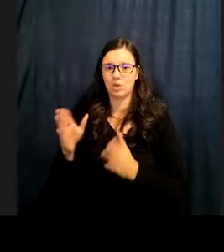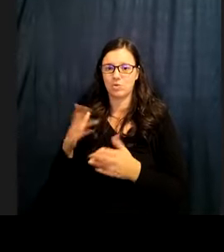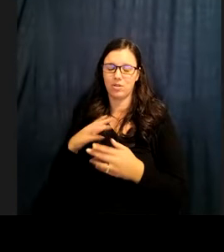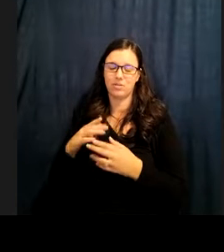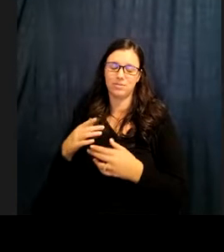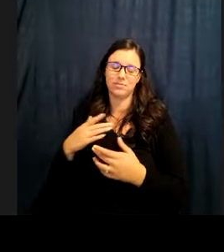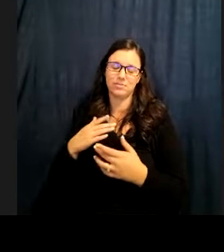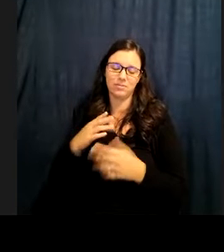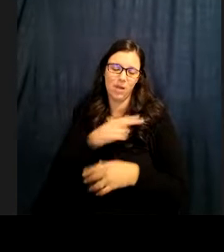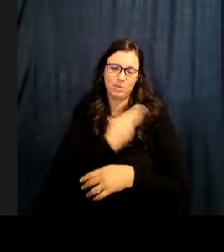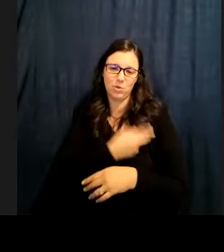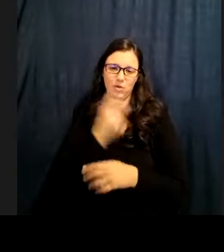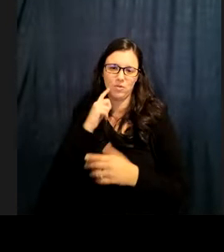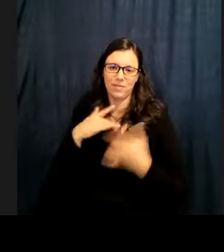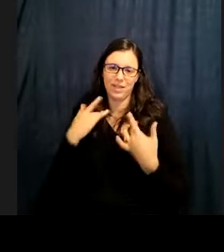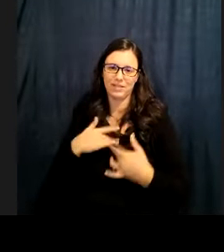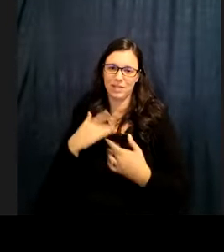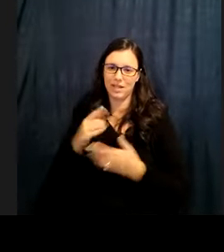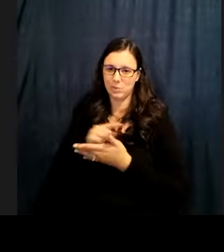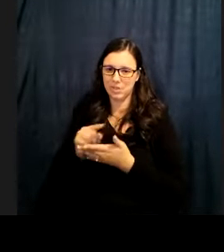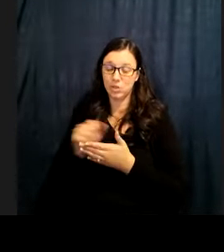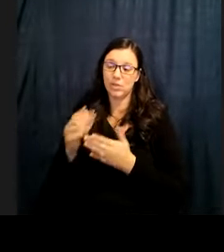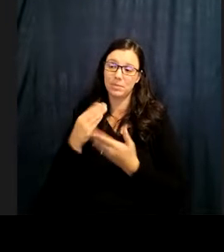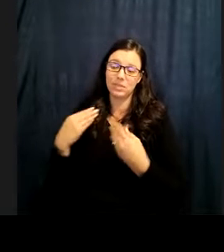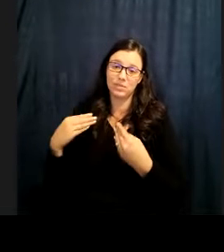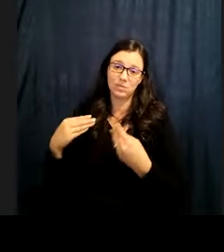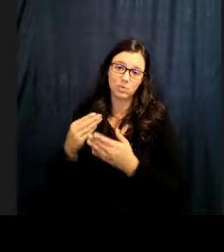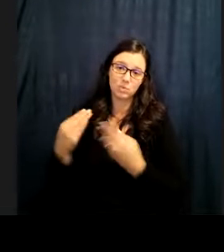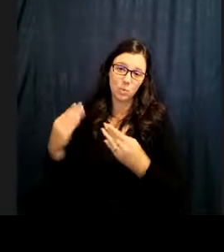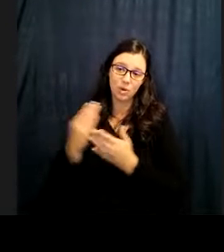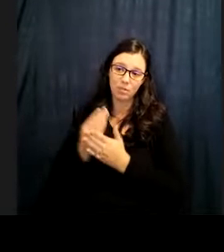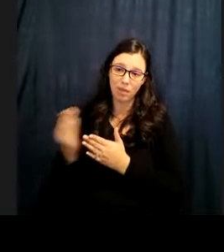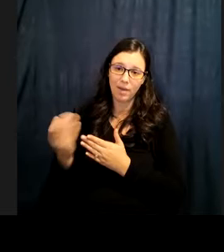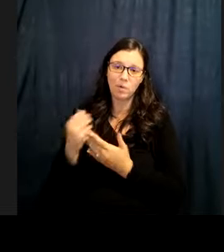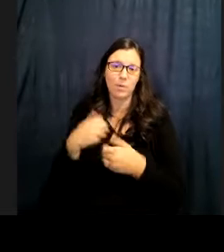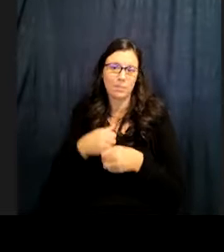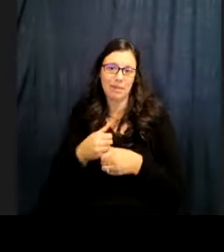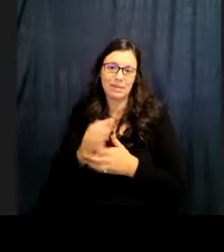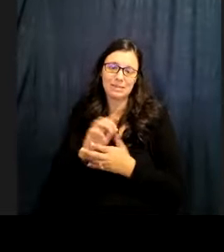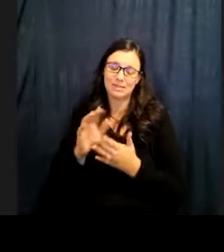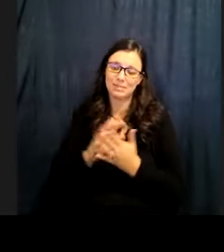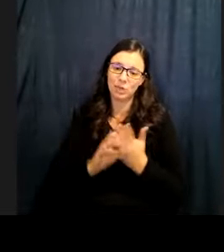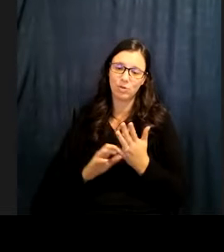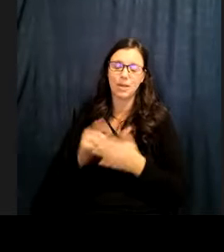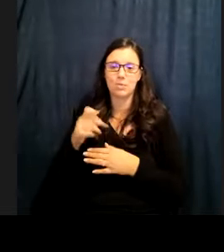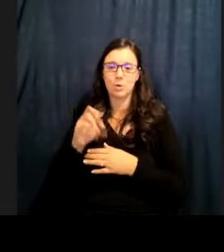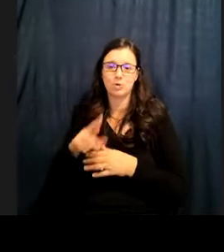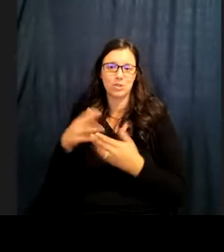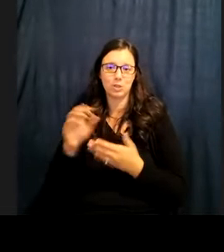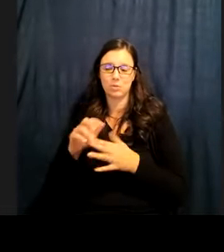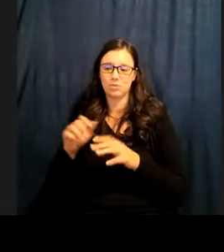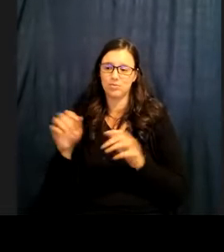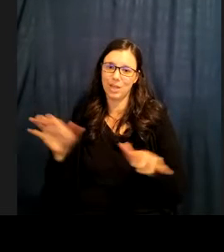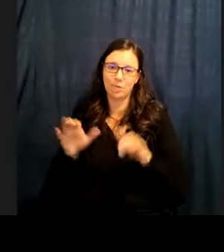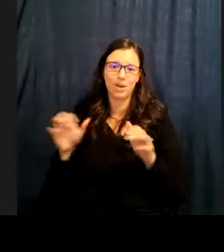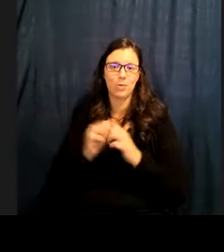week. These can be store-bought cards that you've signed, or ones you've made and decorated, or posters that you've decorated with drawings,